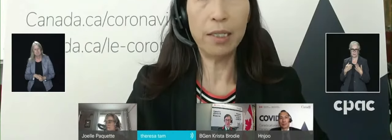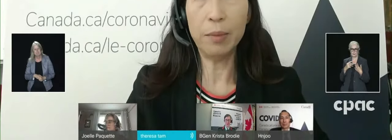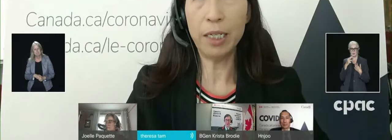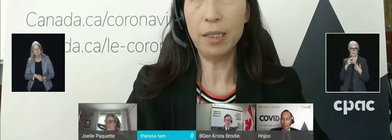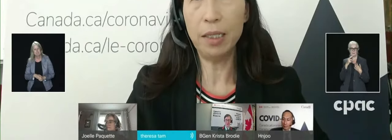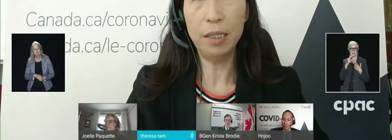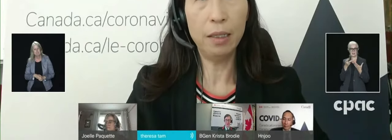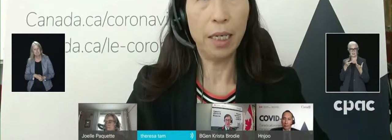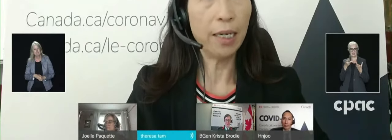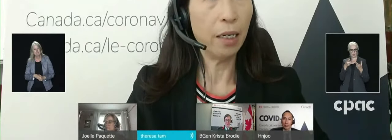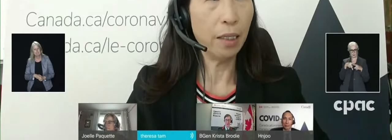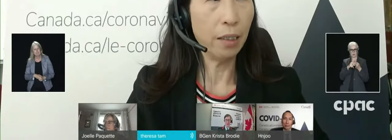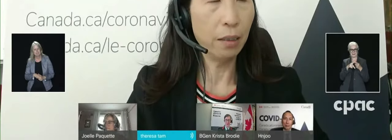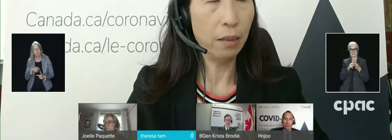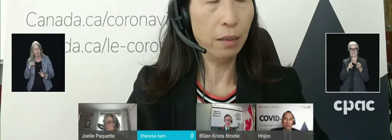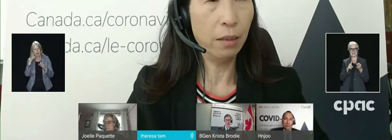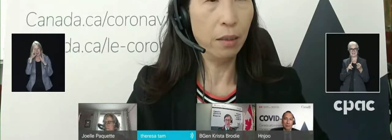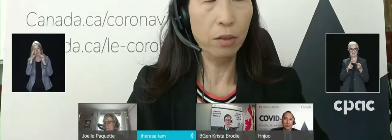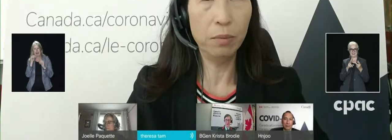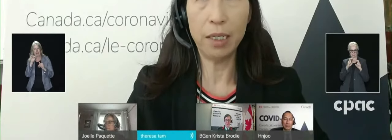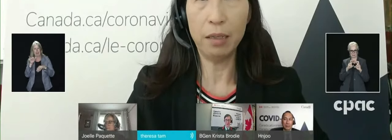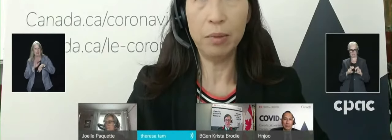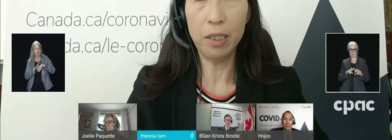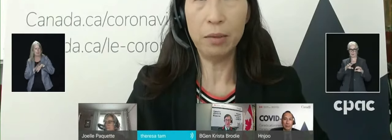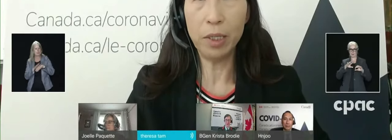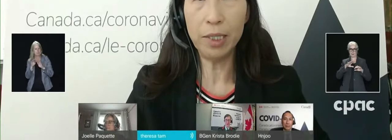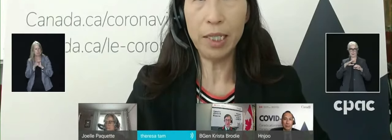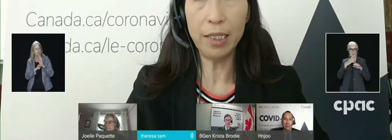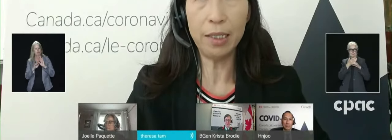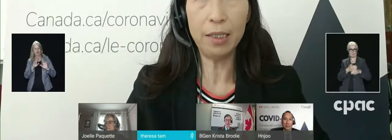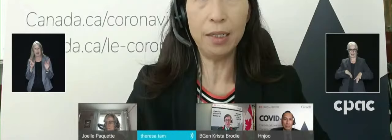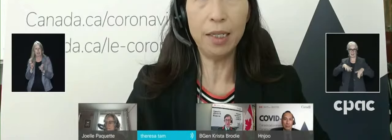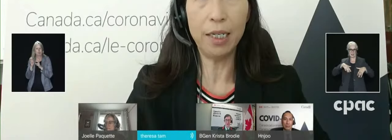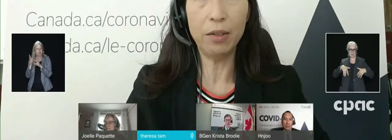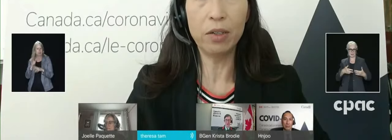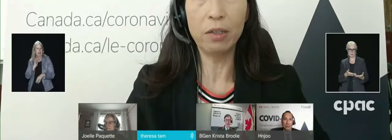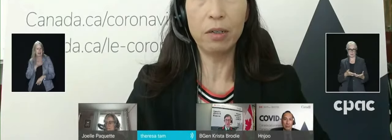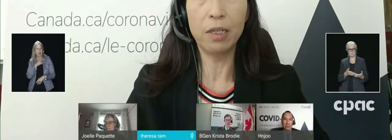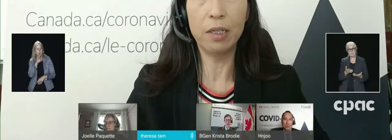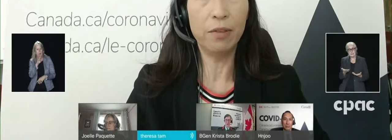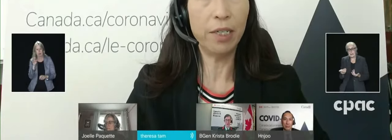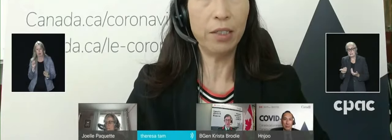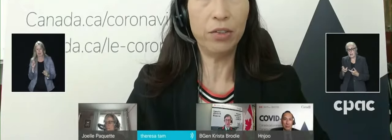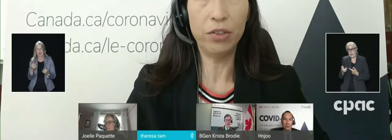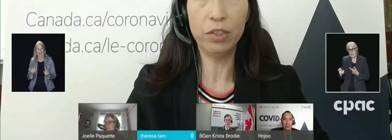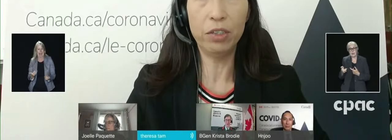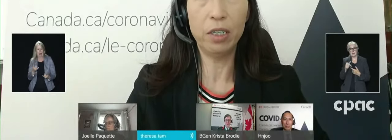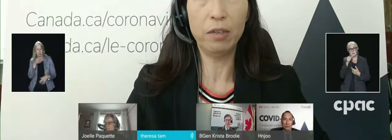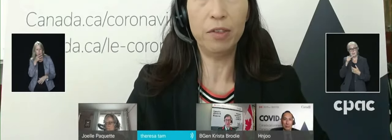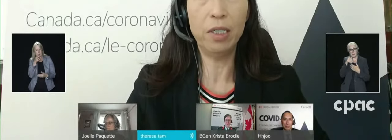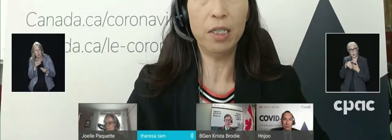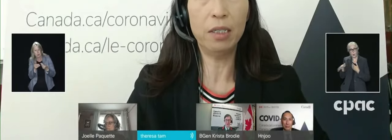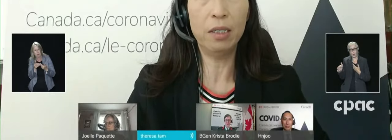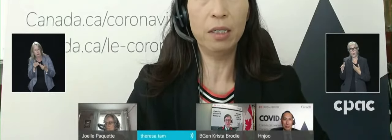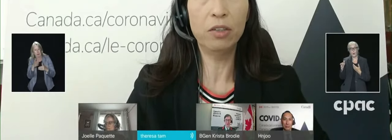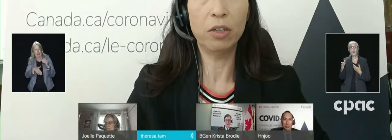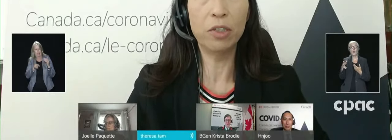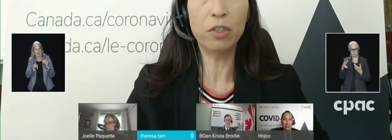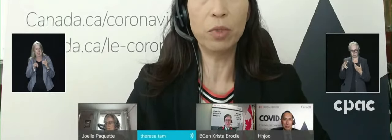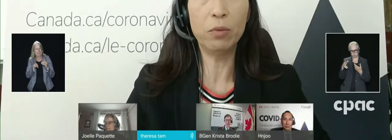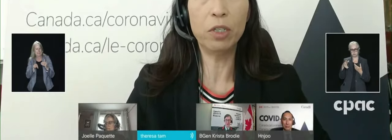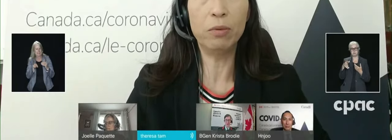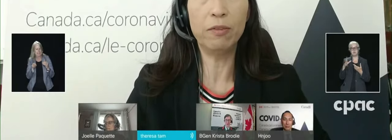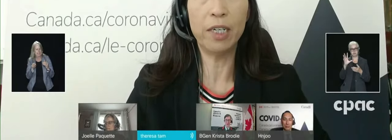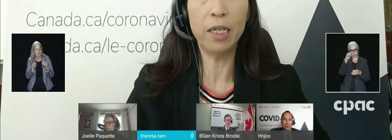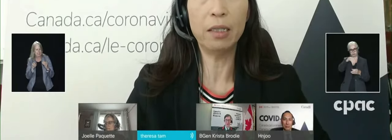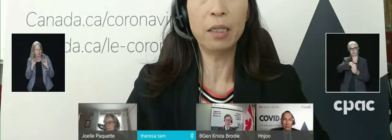are expecting that guidance to be up on our website either now or very soon after this news